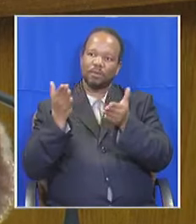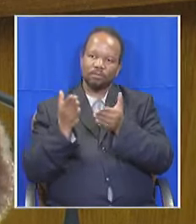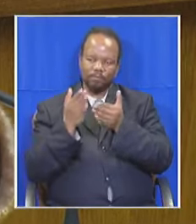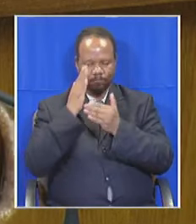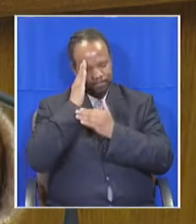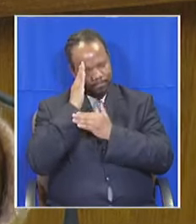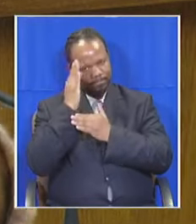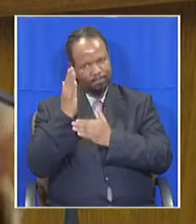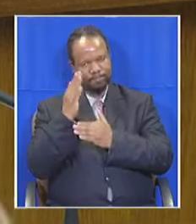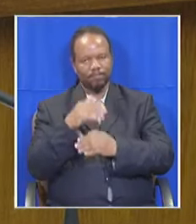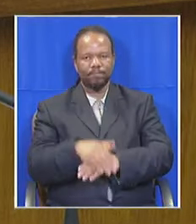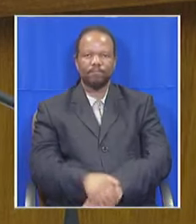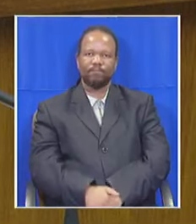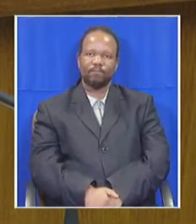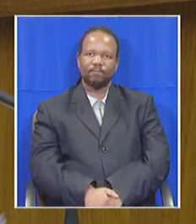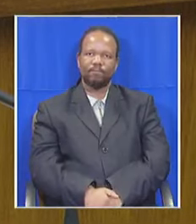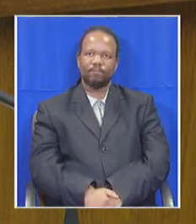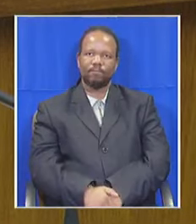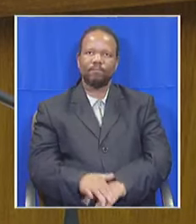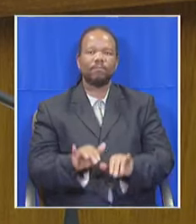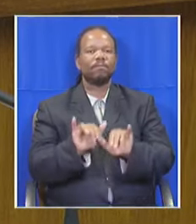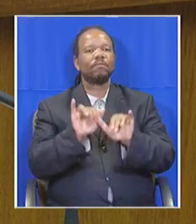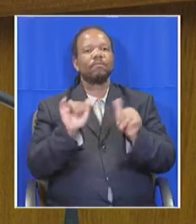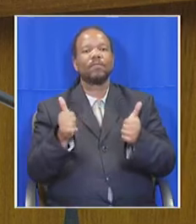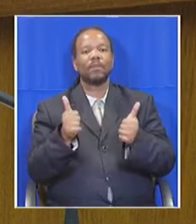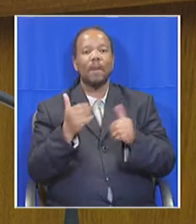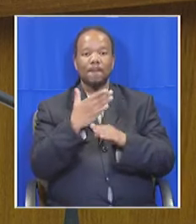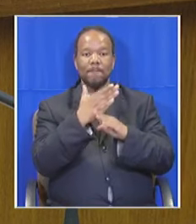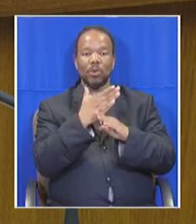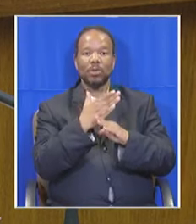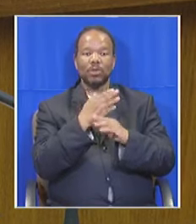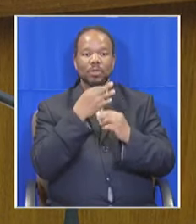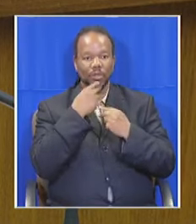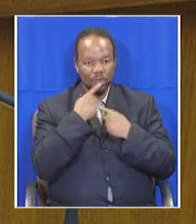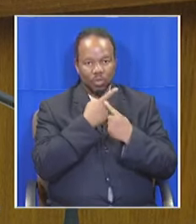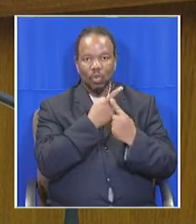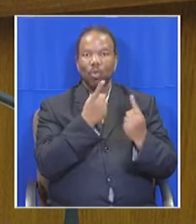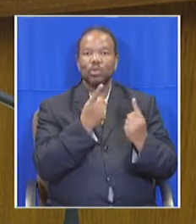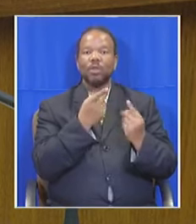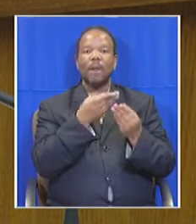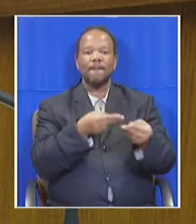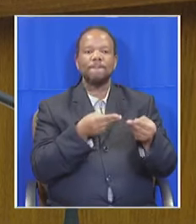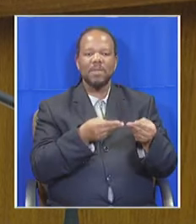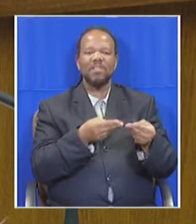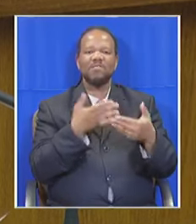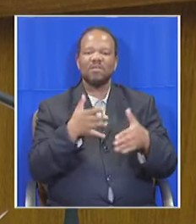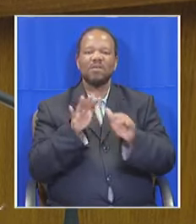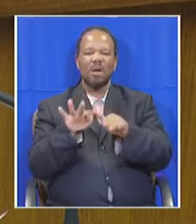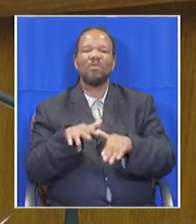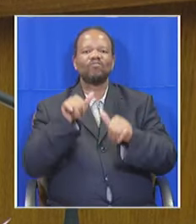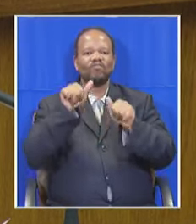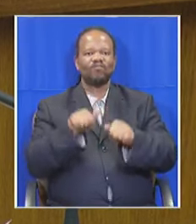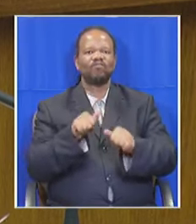afternoon. The Protected Disclosure Bill was duly adopted by the House and referred to the National Council